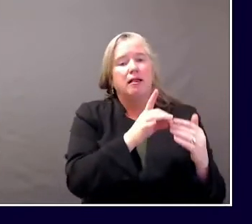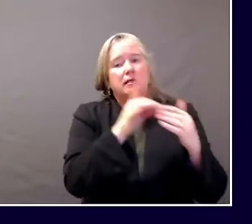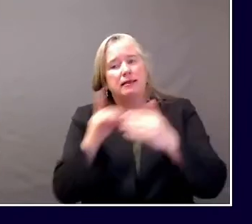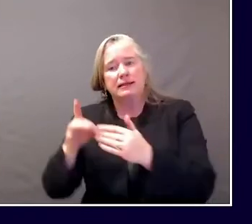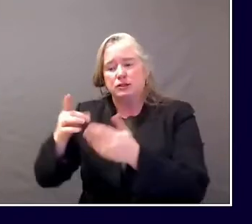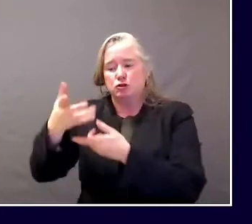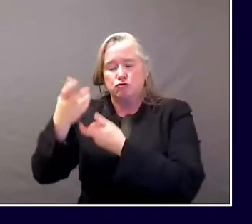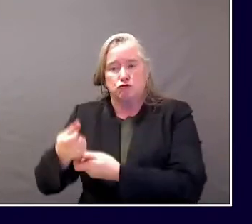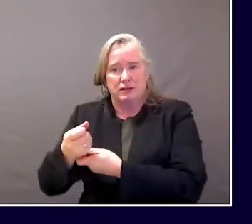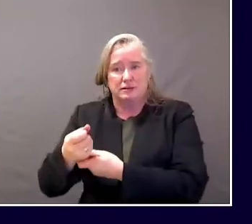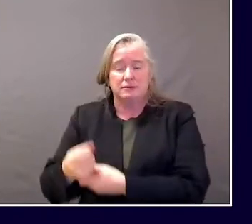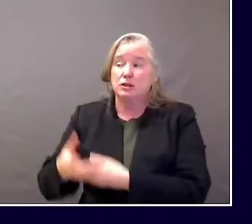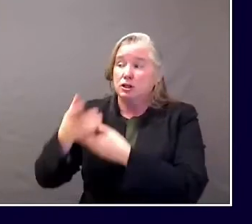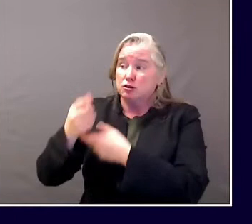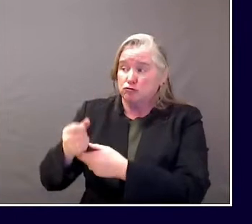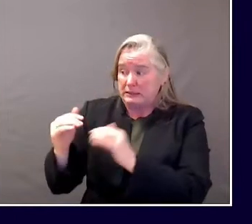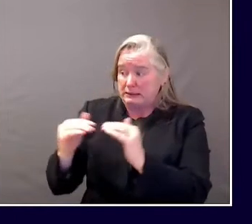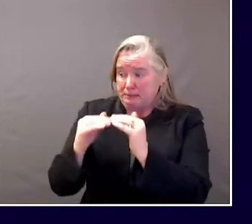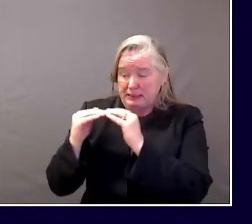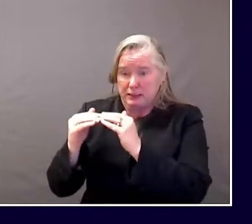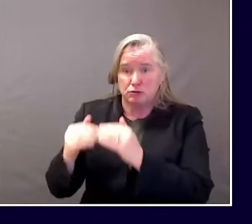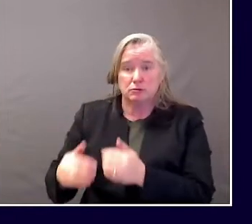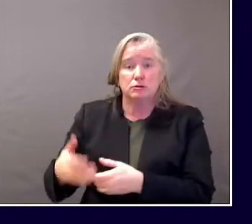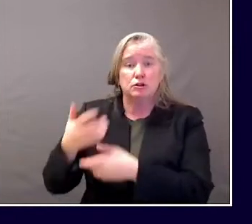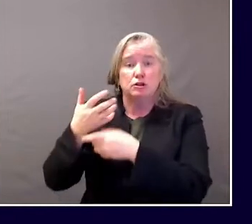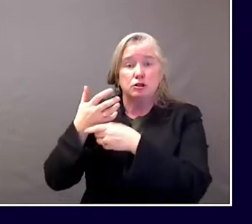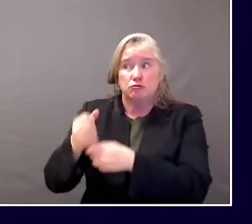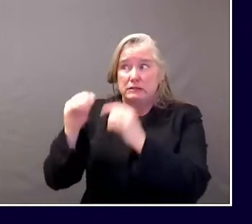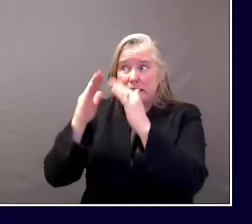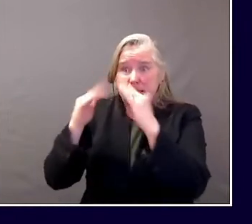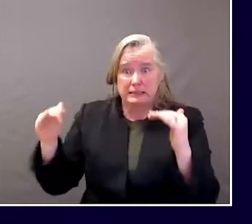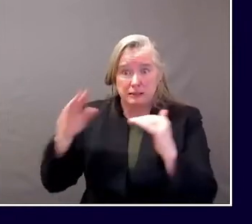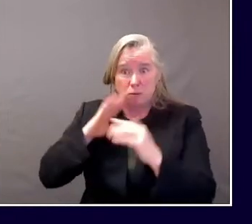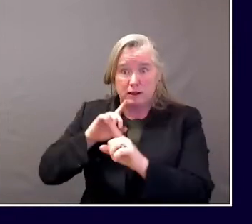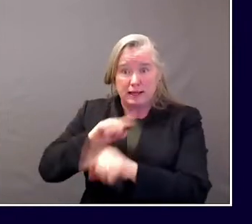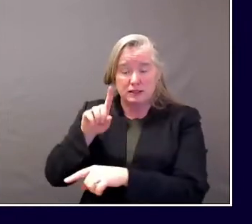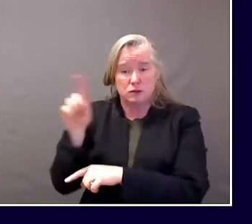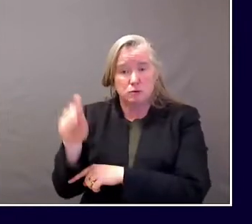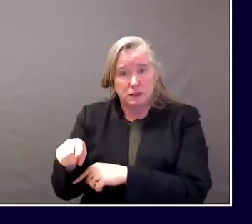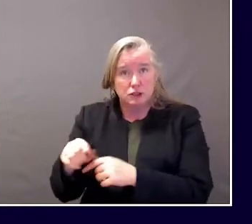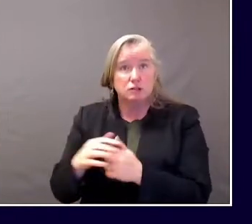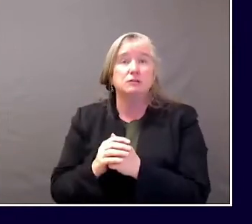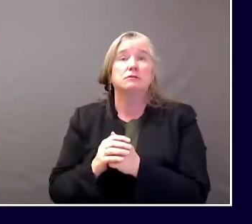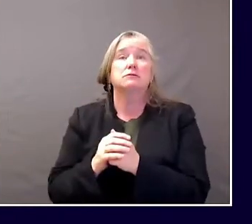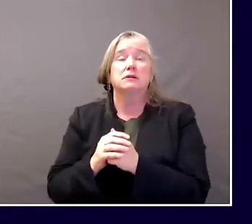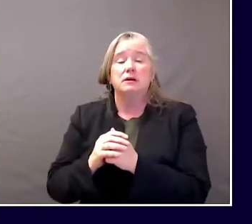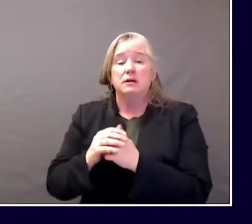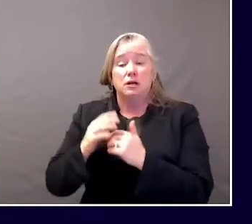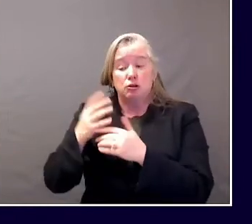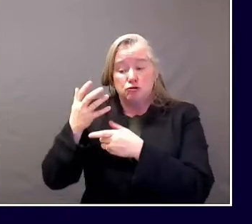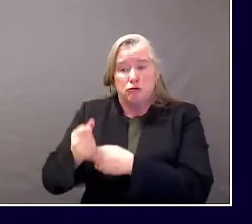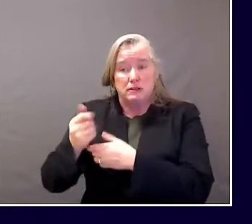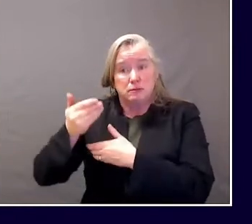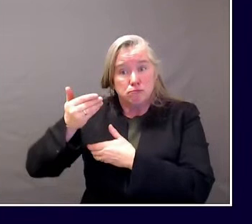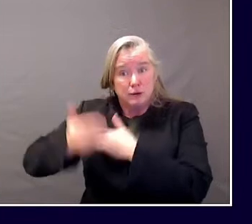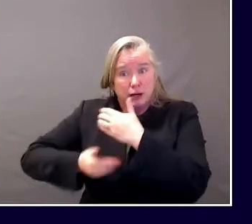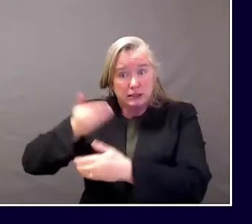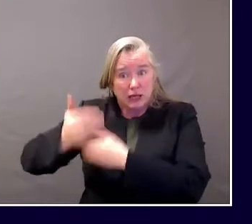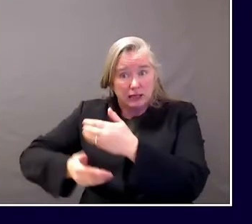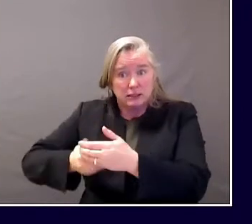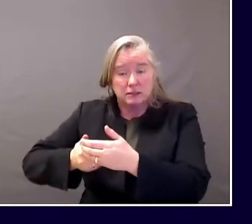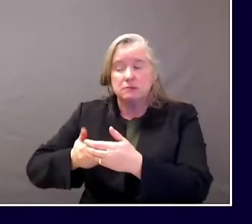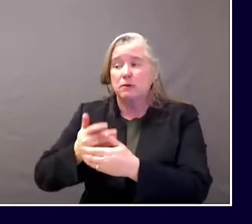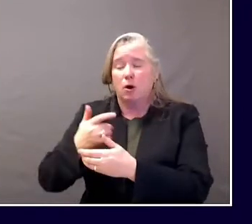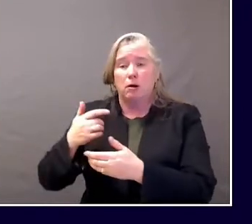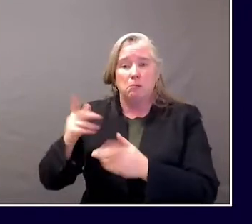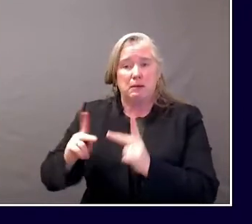system is one that will make sure that if they have any questions, they will get them answered, that the process is overall